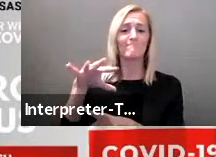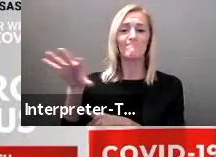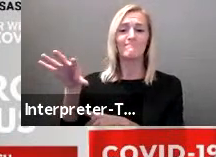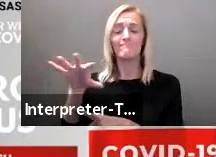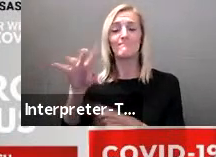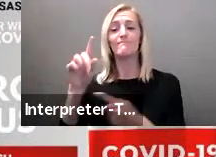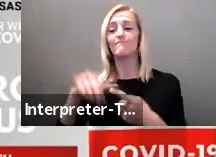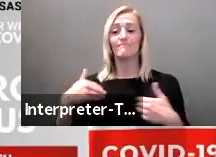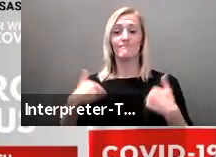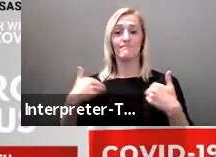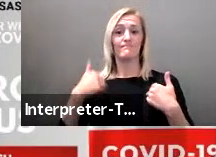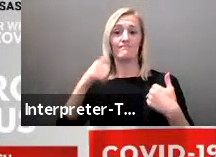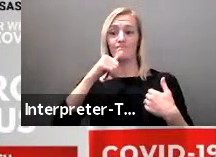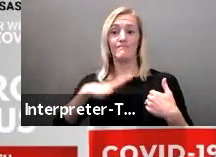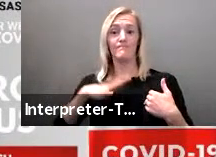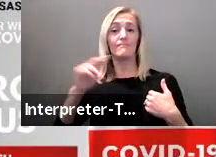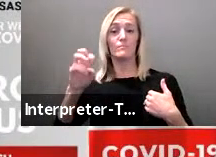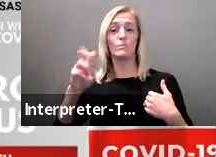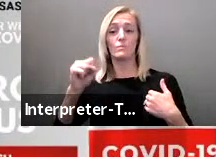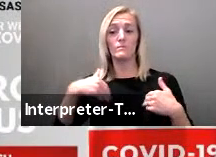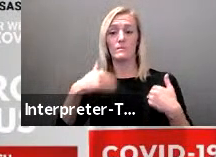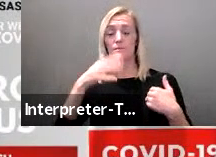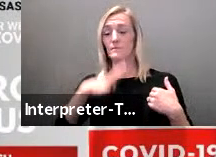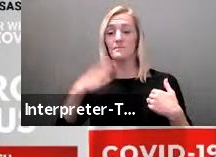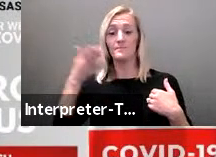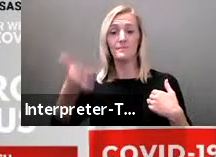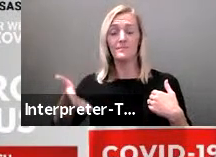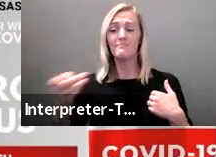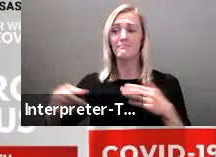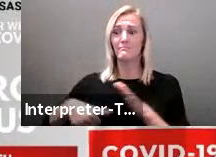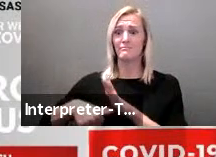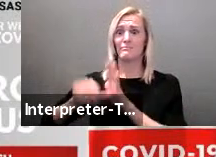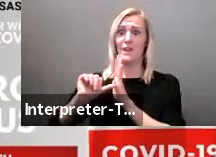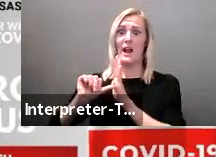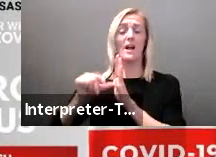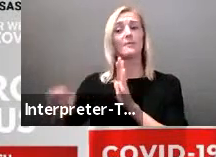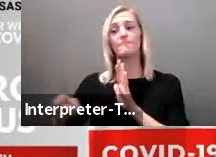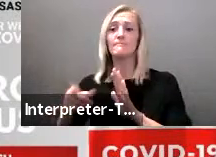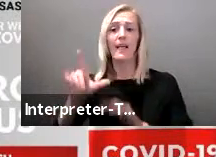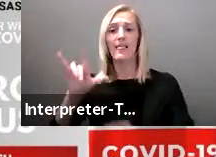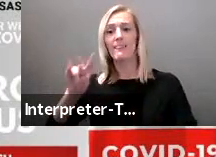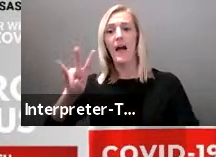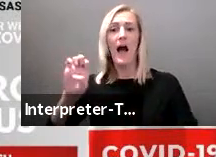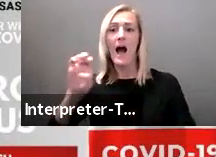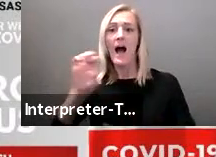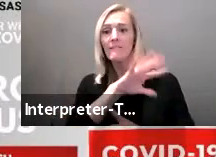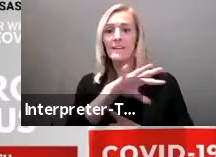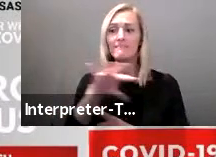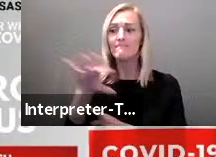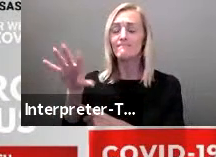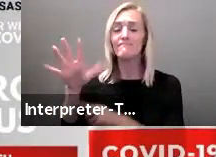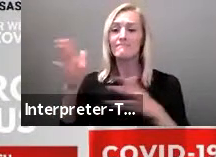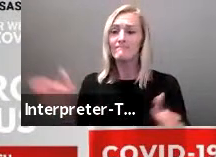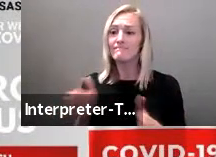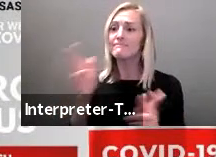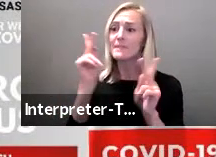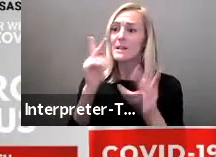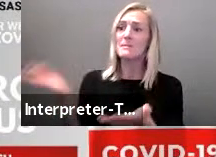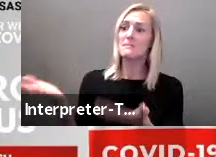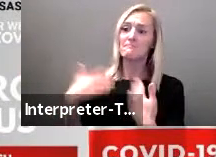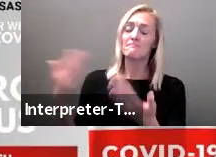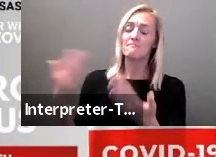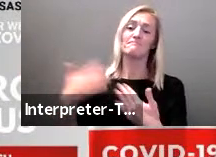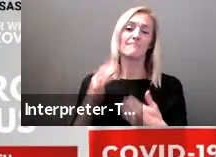was out there, she was so impressed with what we were doing, she went live and was encouraging people to come and attend our